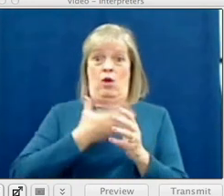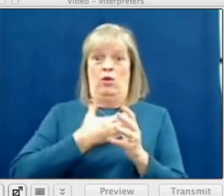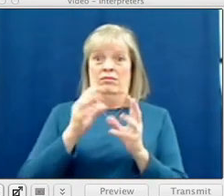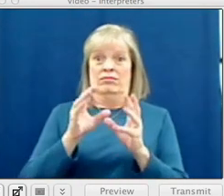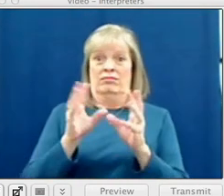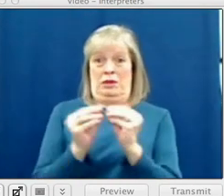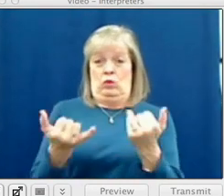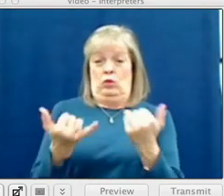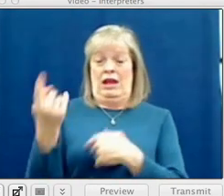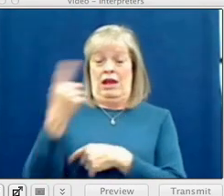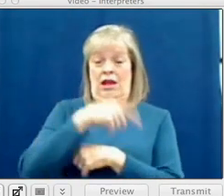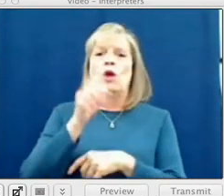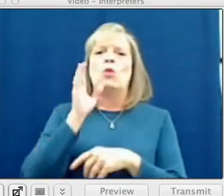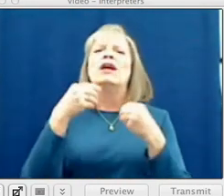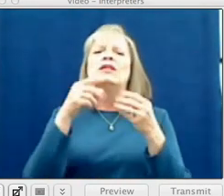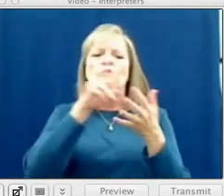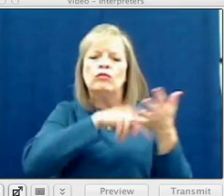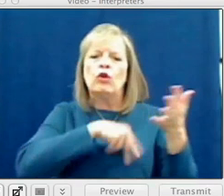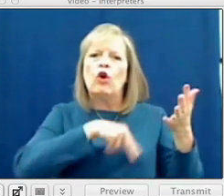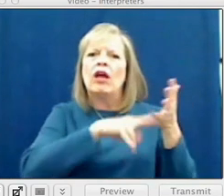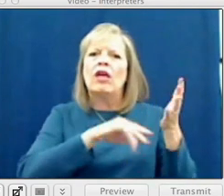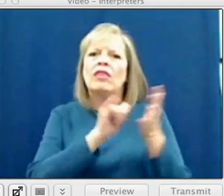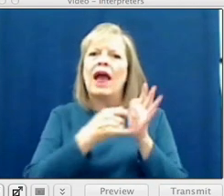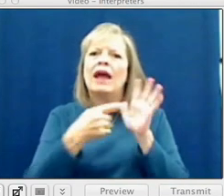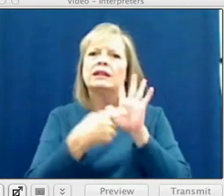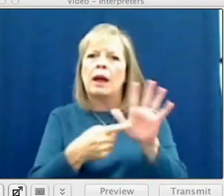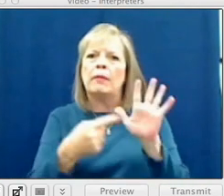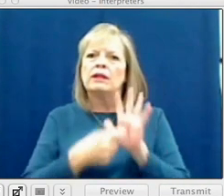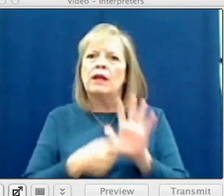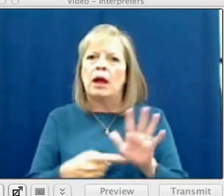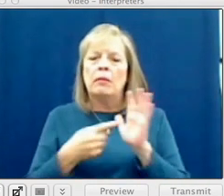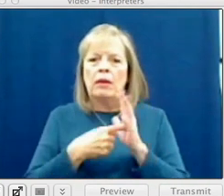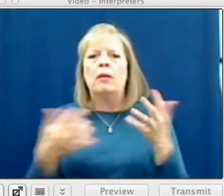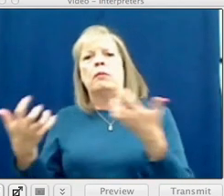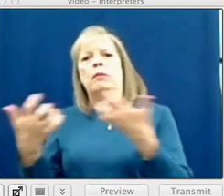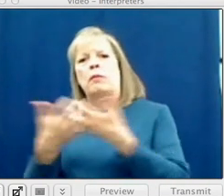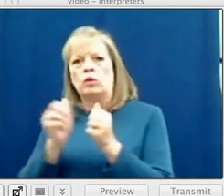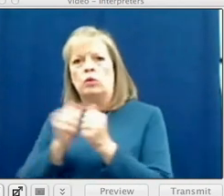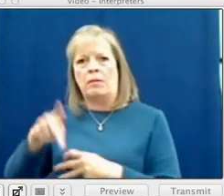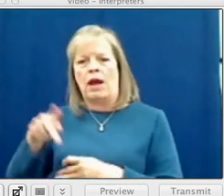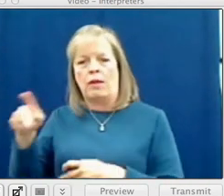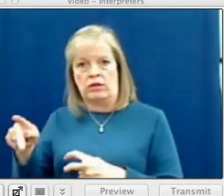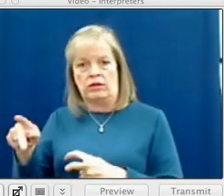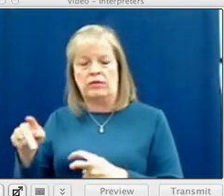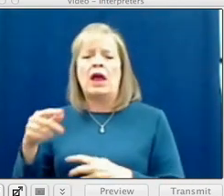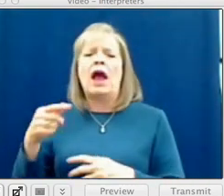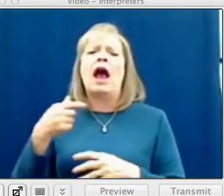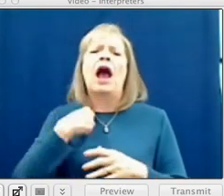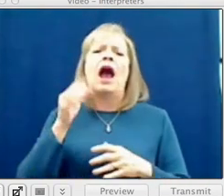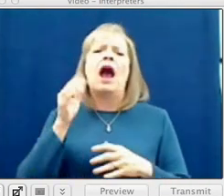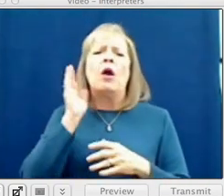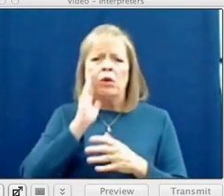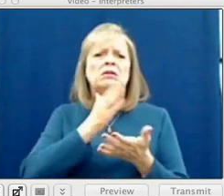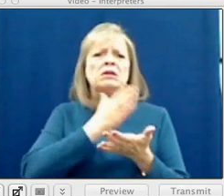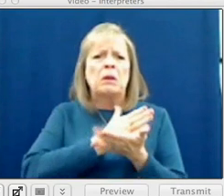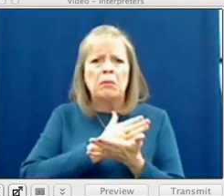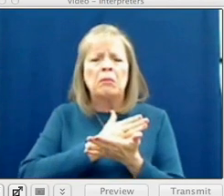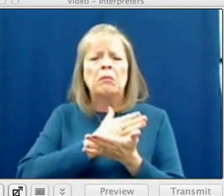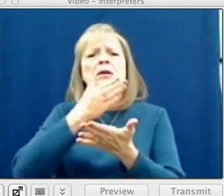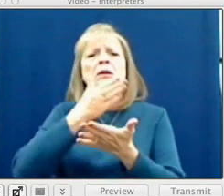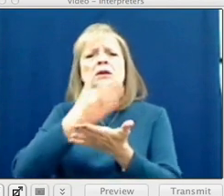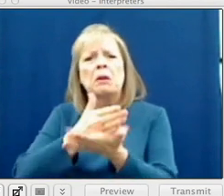has examples in combination with the PowerPoint. I'm also going to stop at points to take some questions during